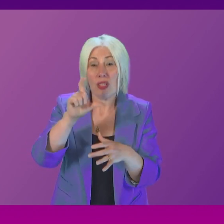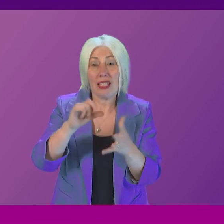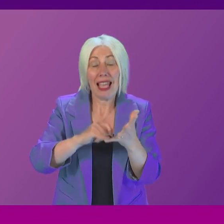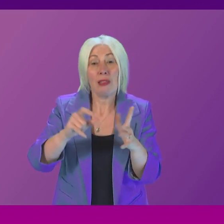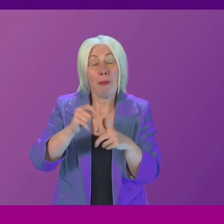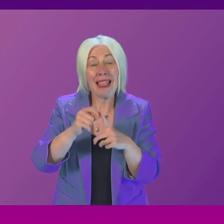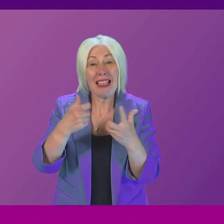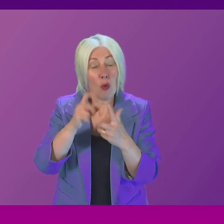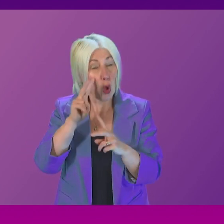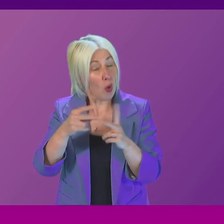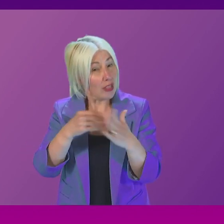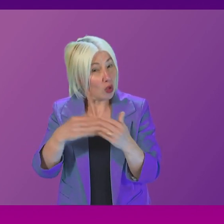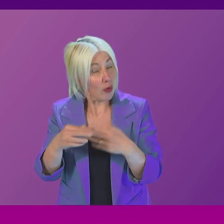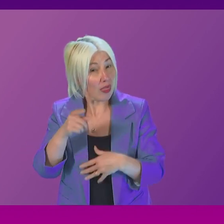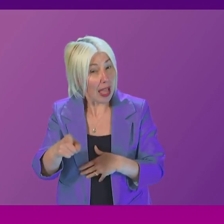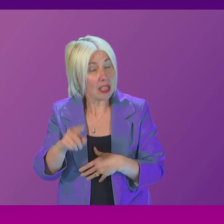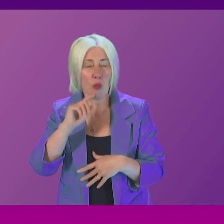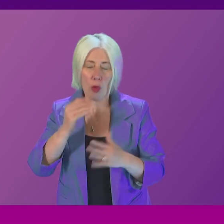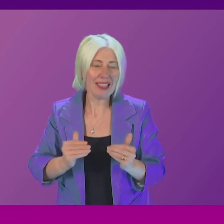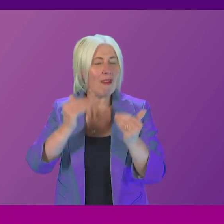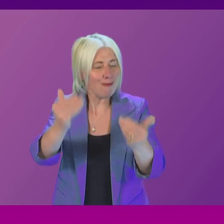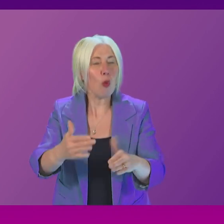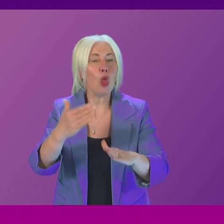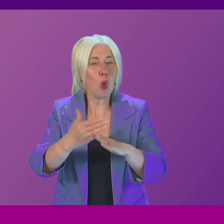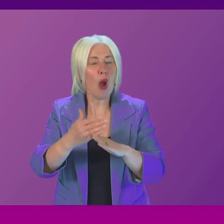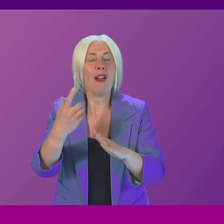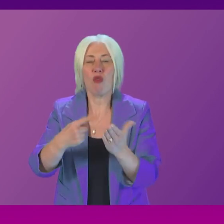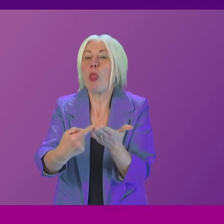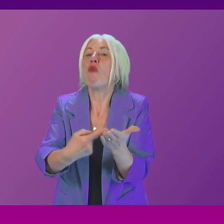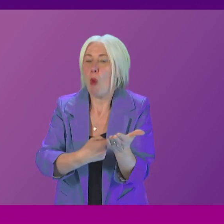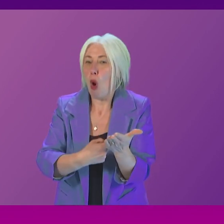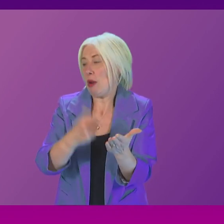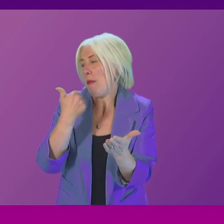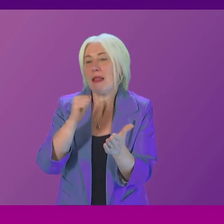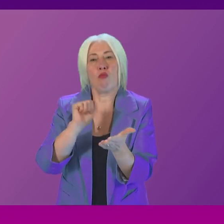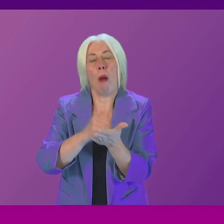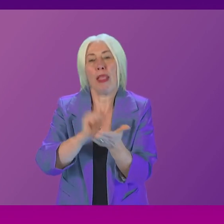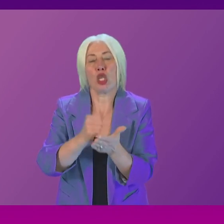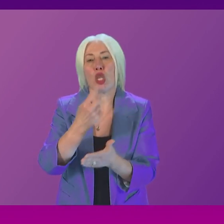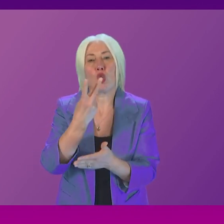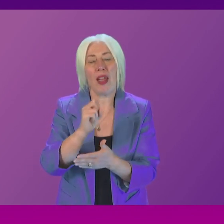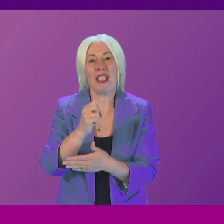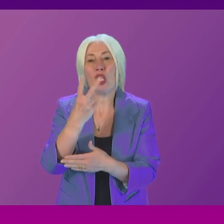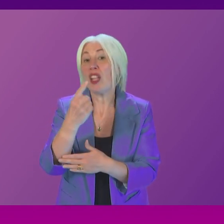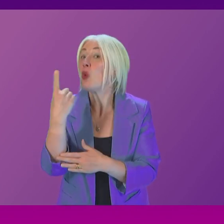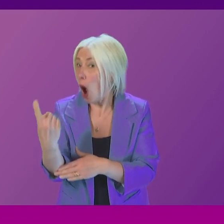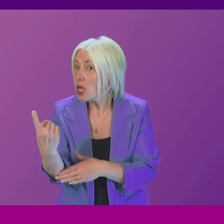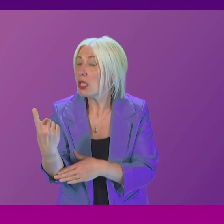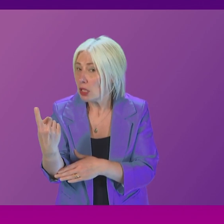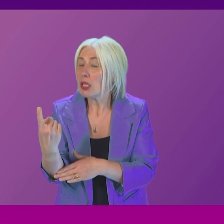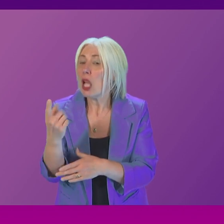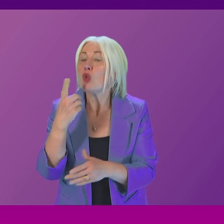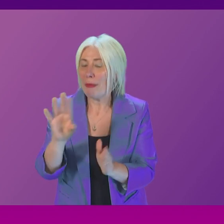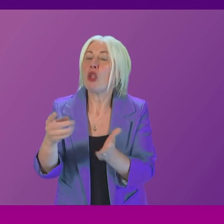addressed. And we'll continue to take forward the work from that report that was published in 2021. So there